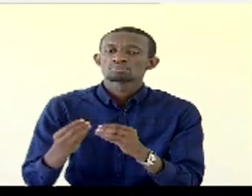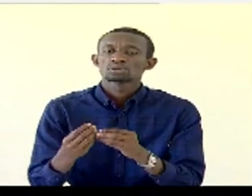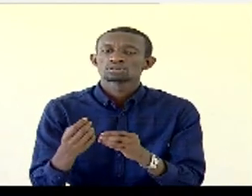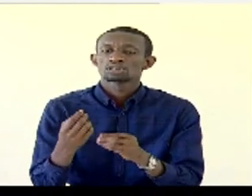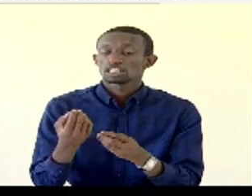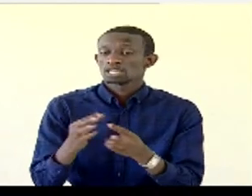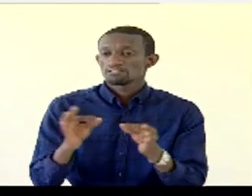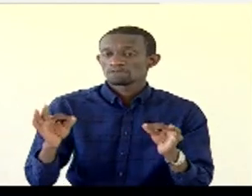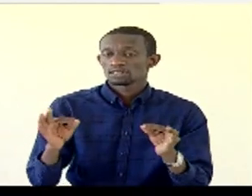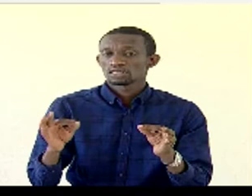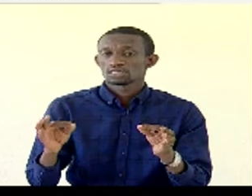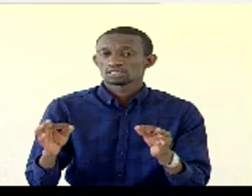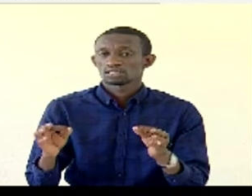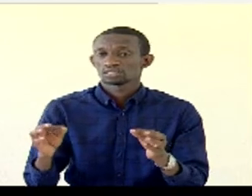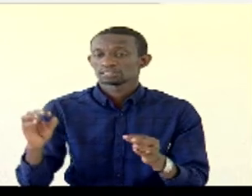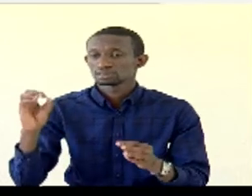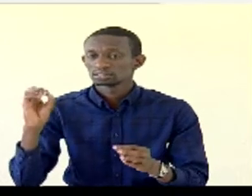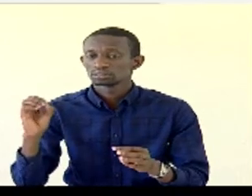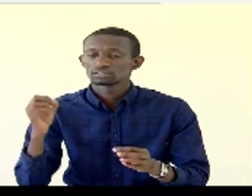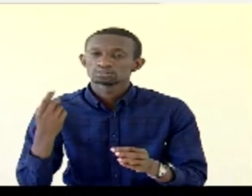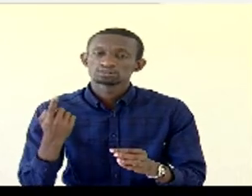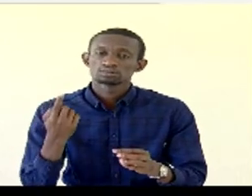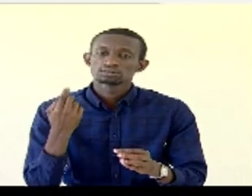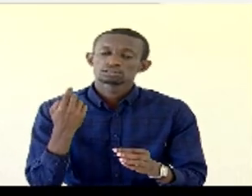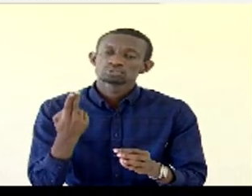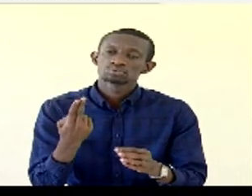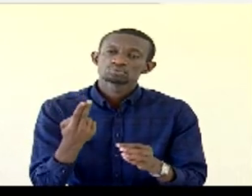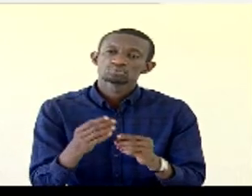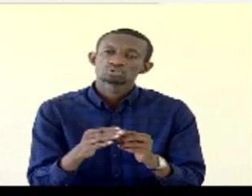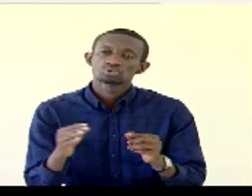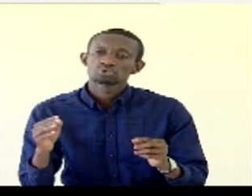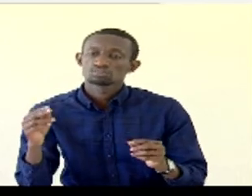to 23 in a human karyotype. We looked at some time back.